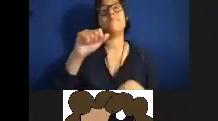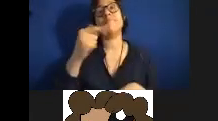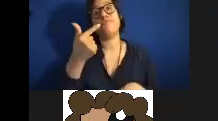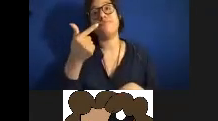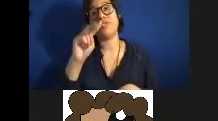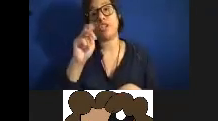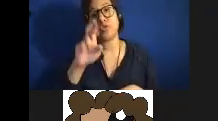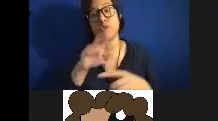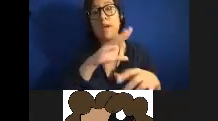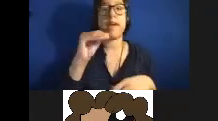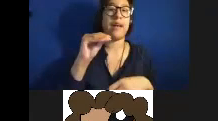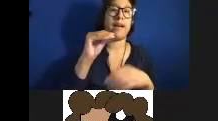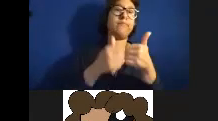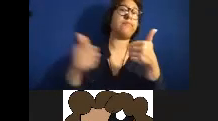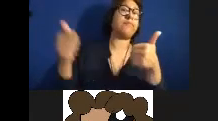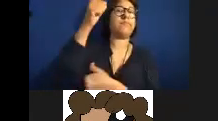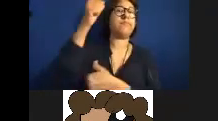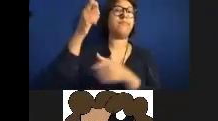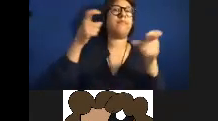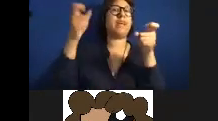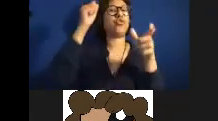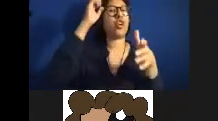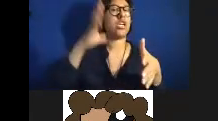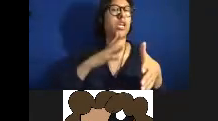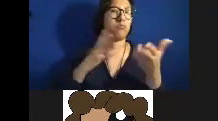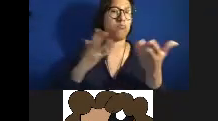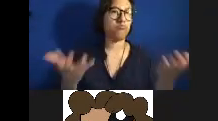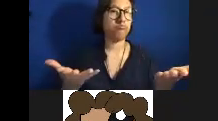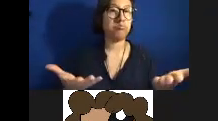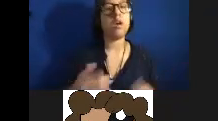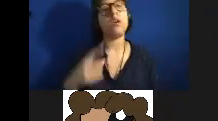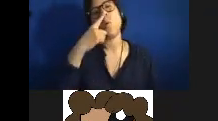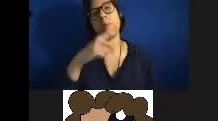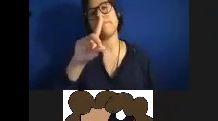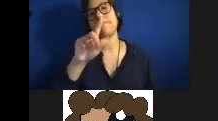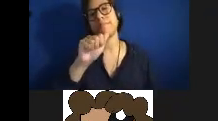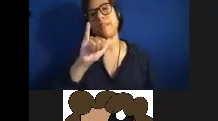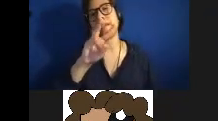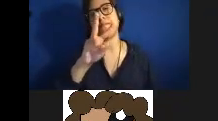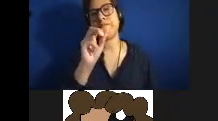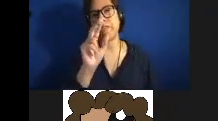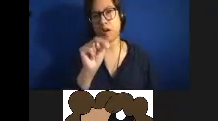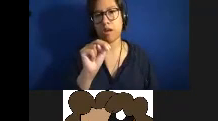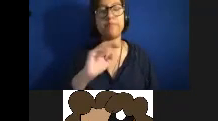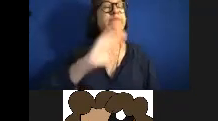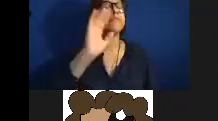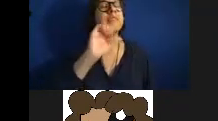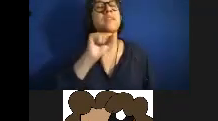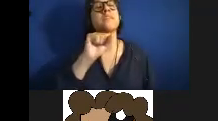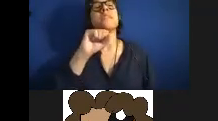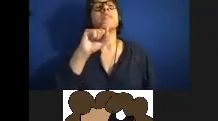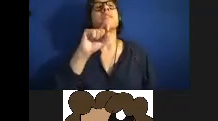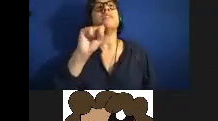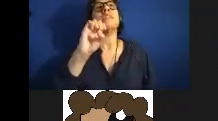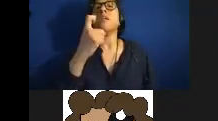you, Devon, or Tahira, or Darlene? Does anybody want to take that question? I'll go ahead and take it. But yes, sex work is